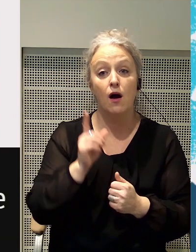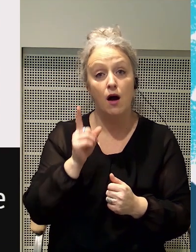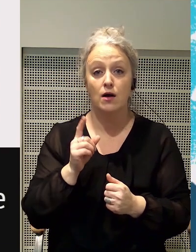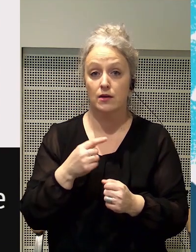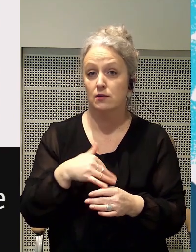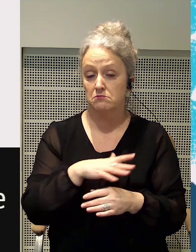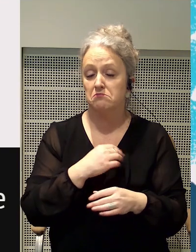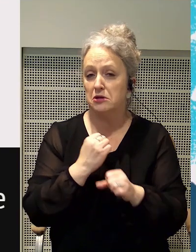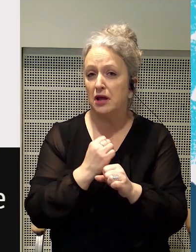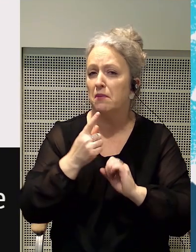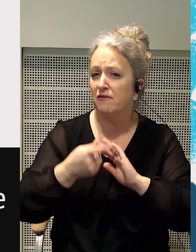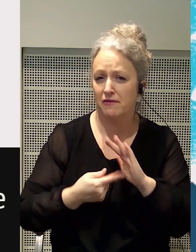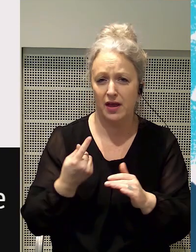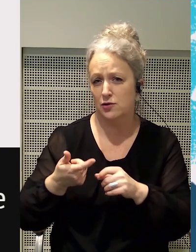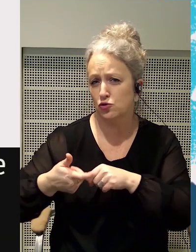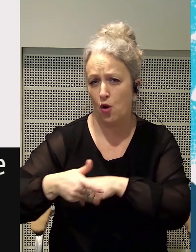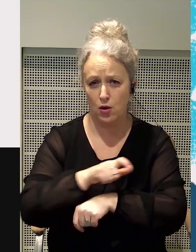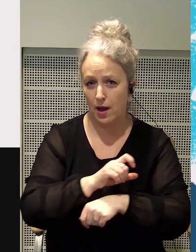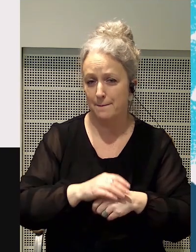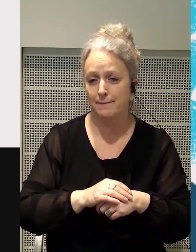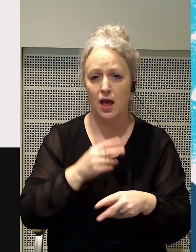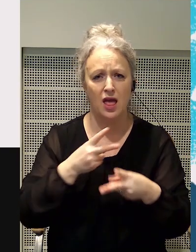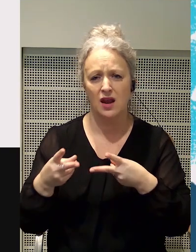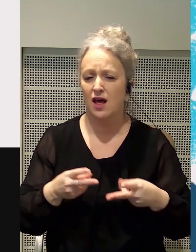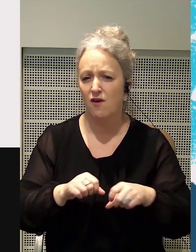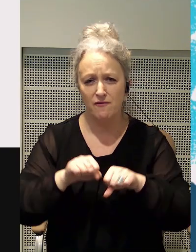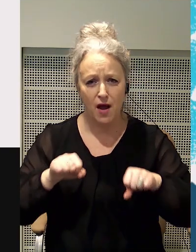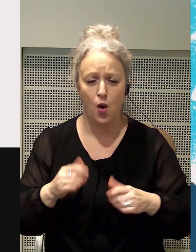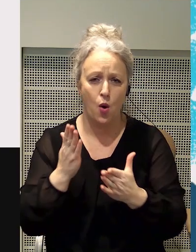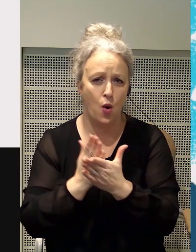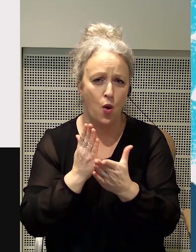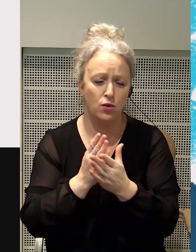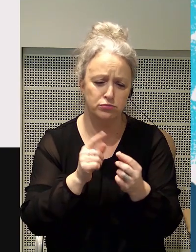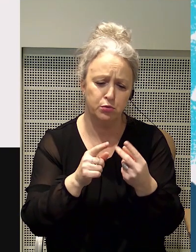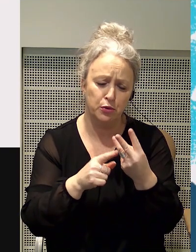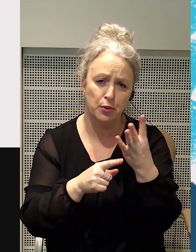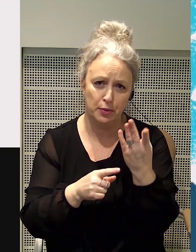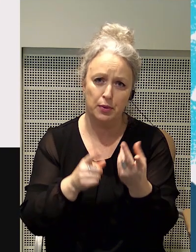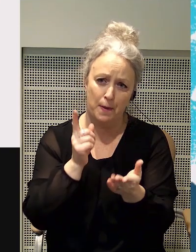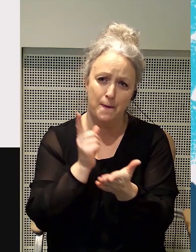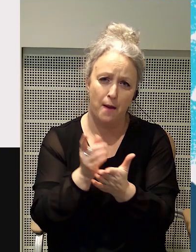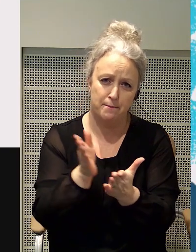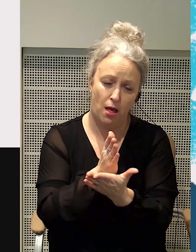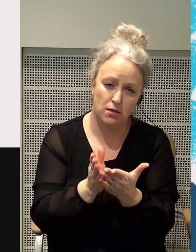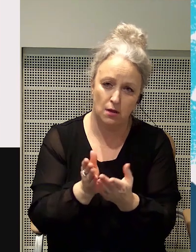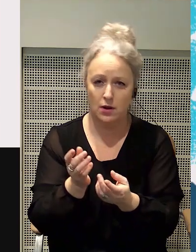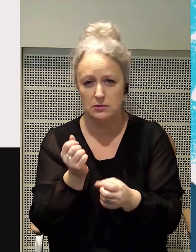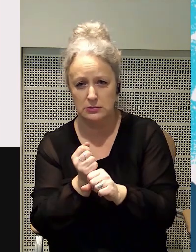challenges. And it seems that maybe the future is not so bright for rare diseases.